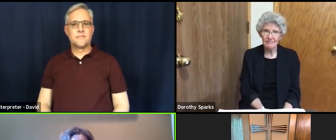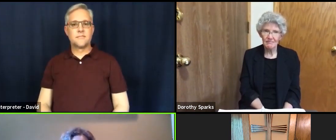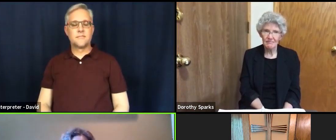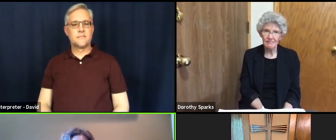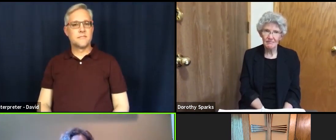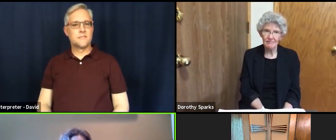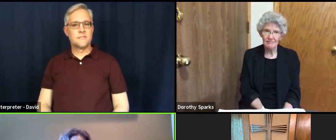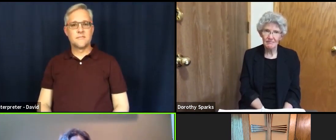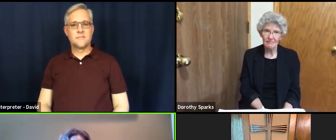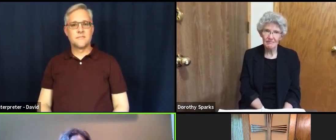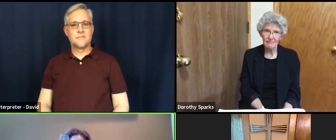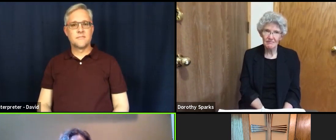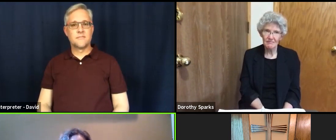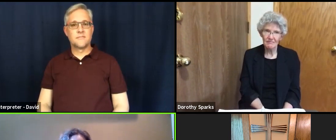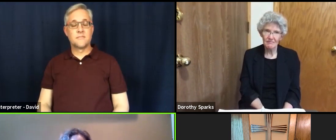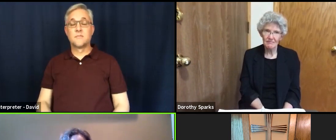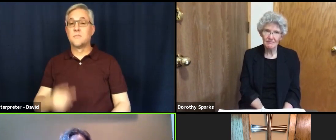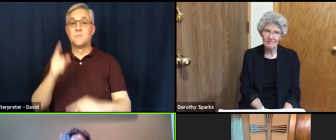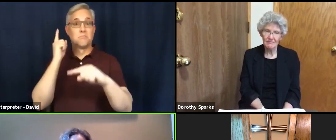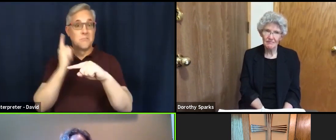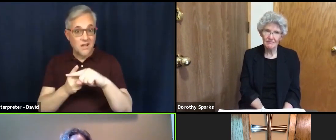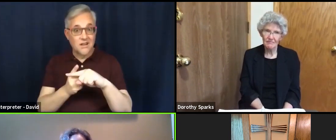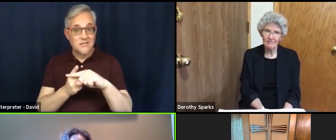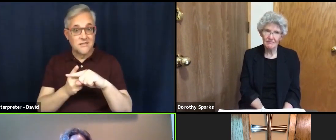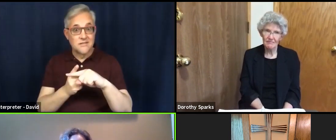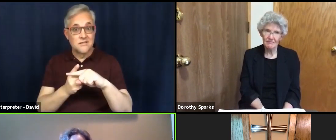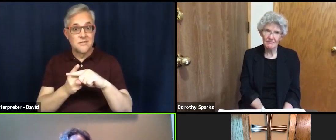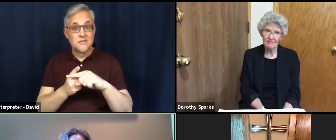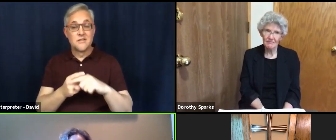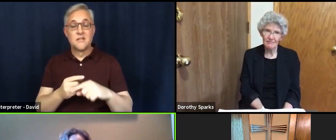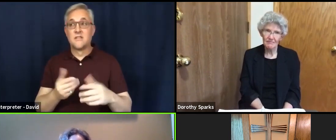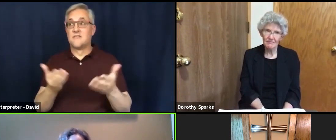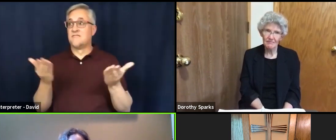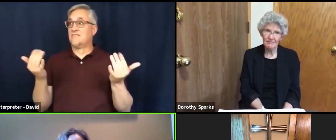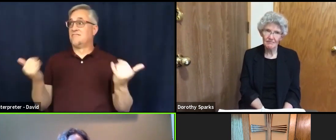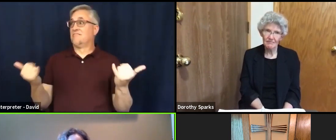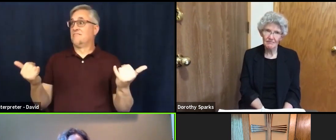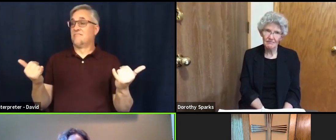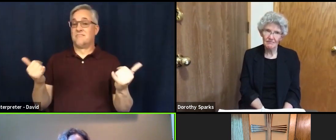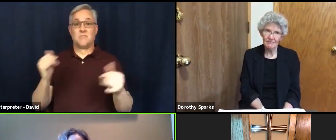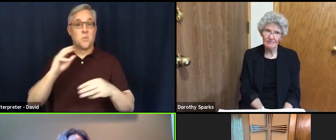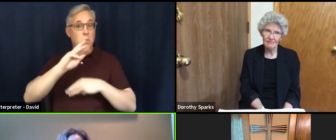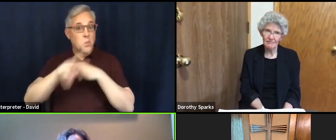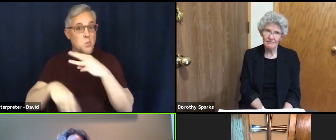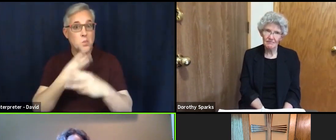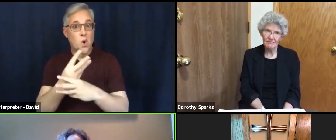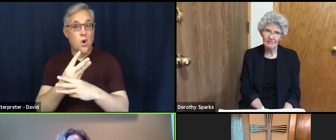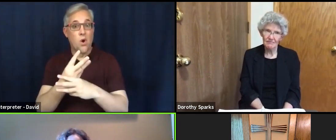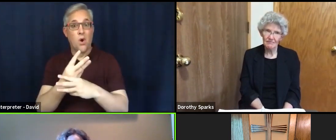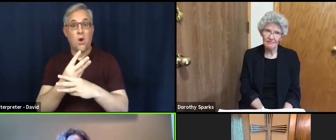And on top of that, we have a global pandemic